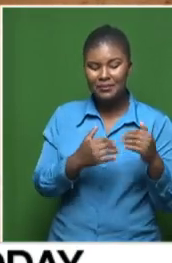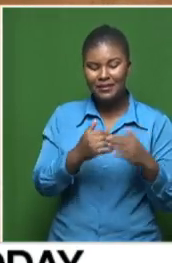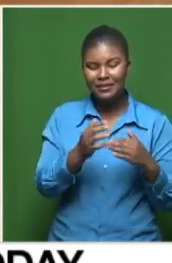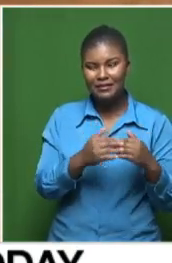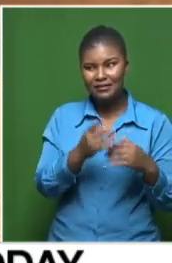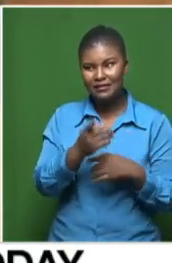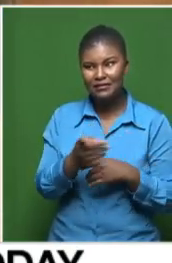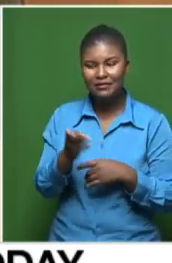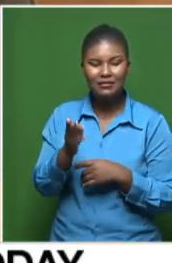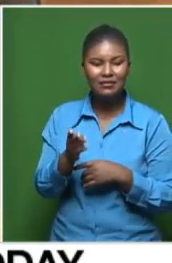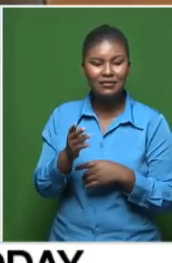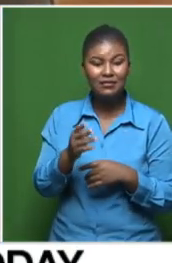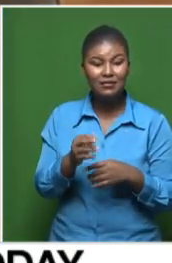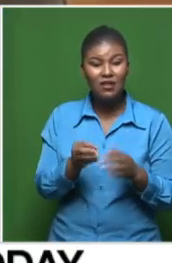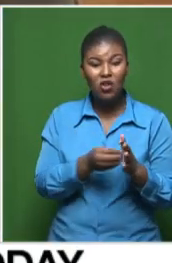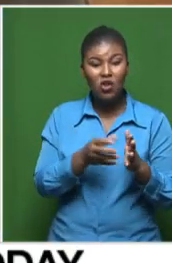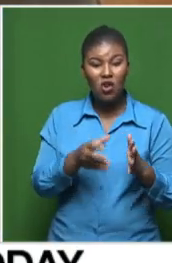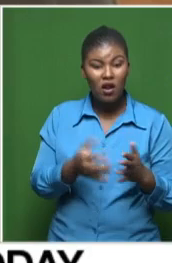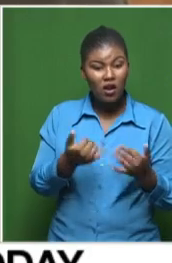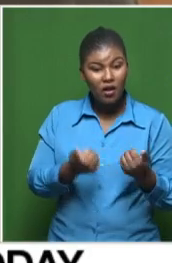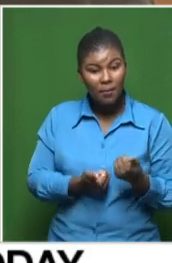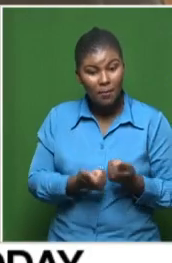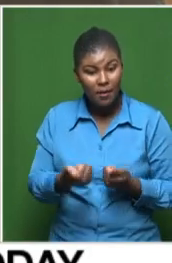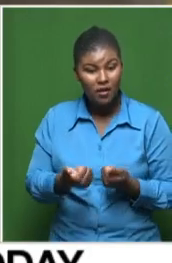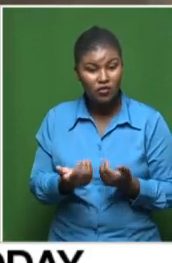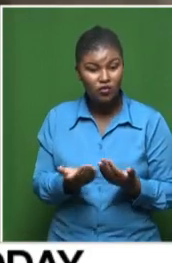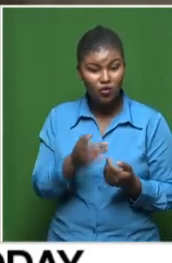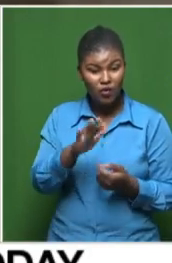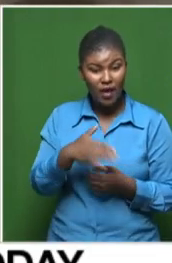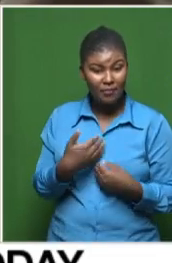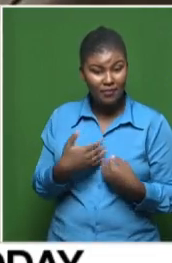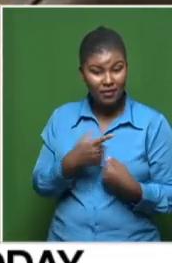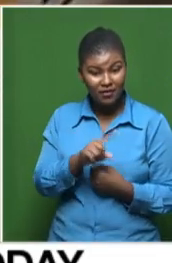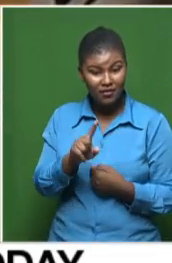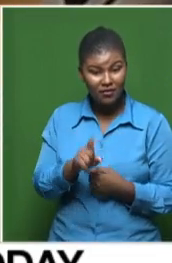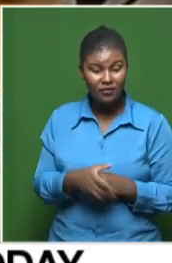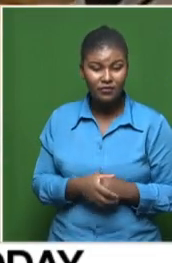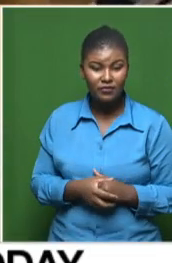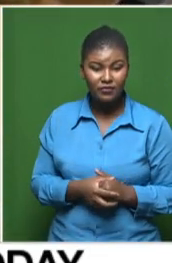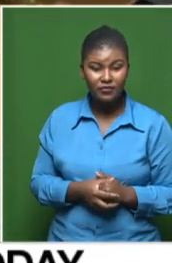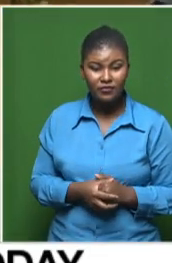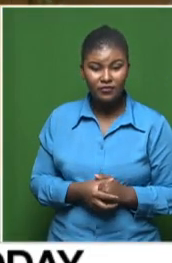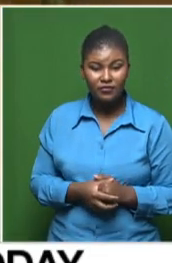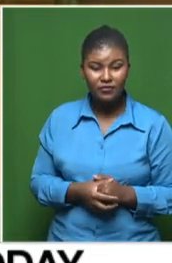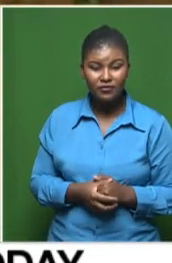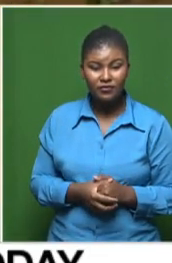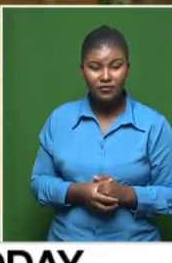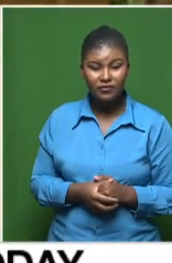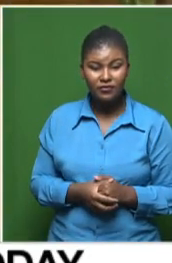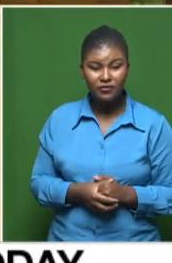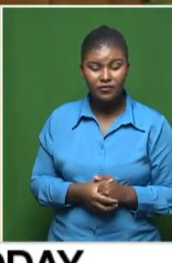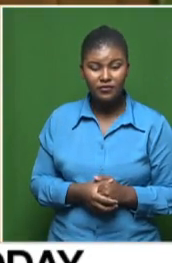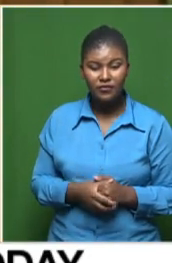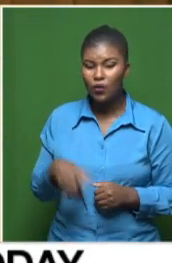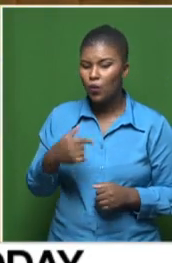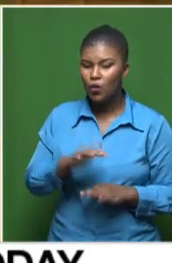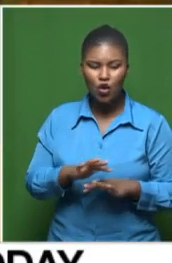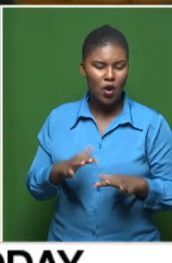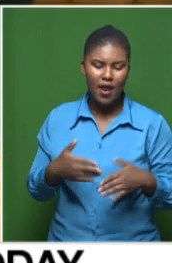Now, these learners are returning. Are you happy with it? No, we are not really happy about